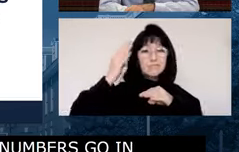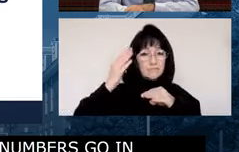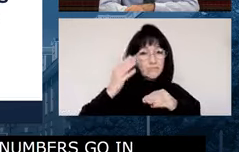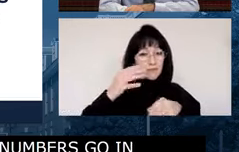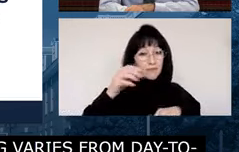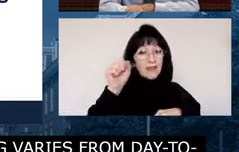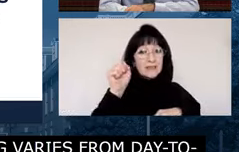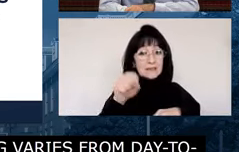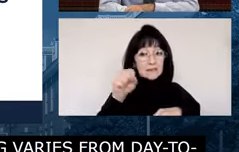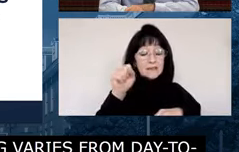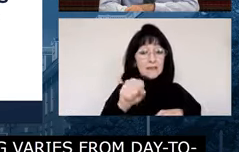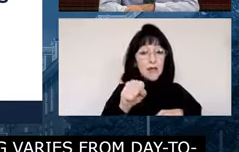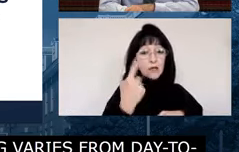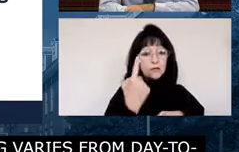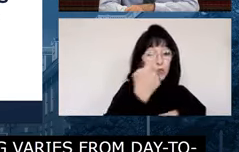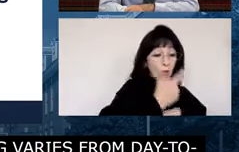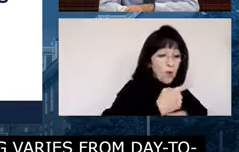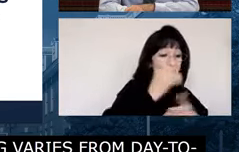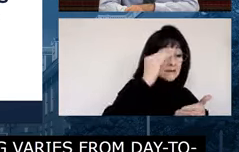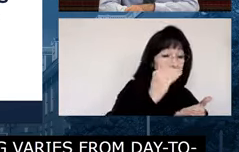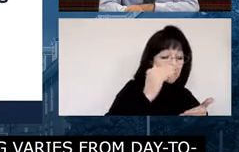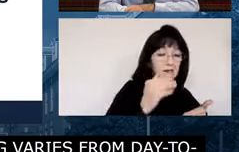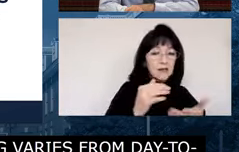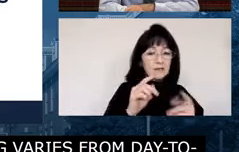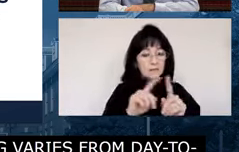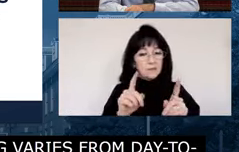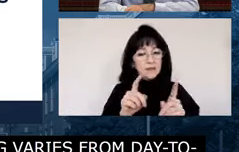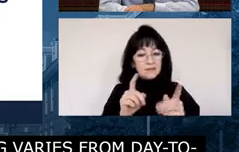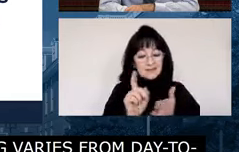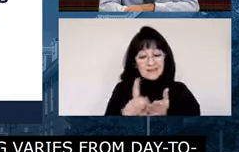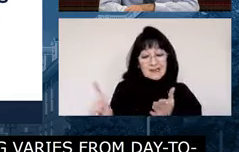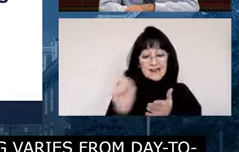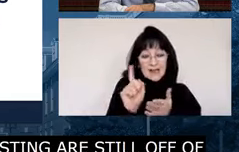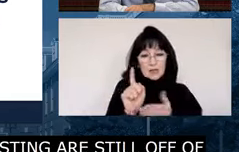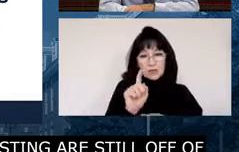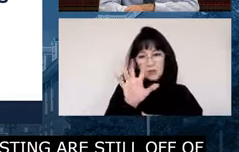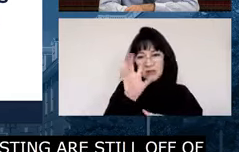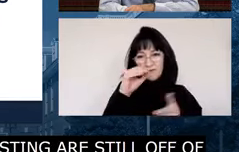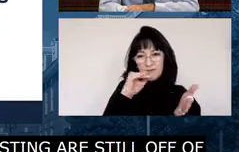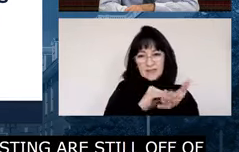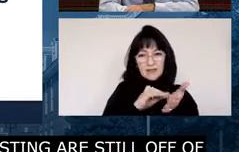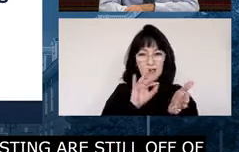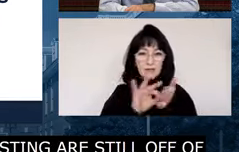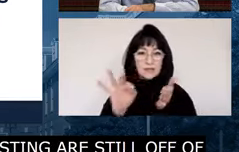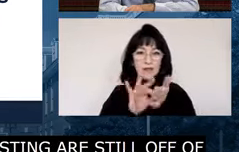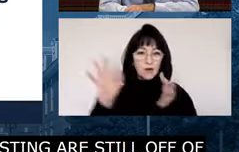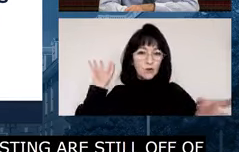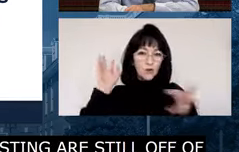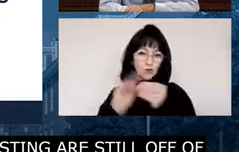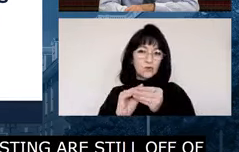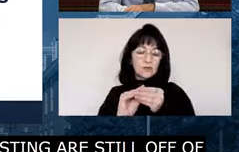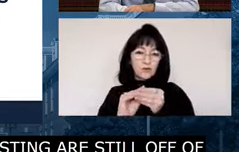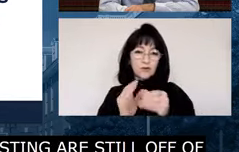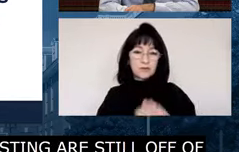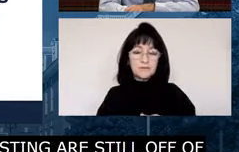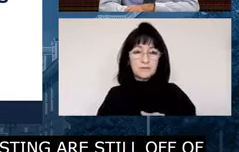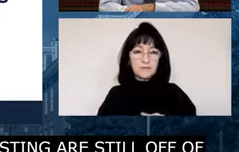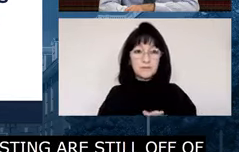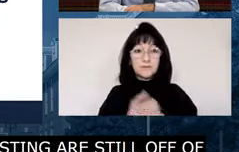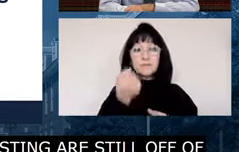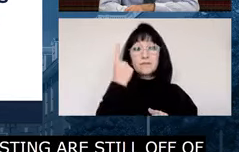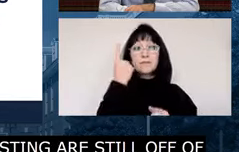still 50,000 or so last week, and which is a really big number. Importantly, the number of